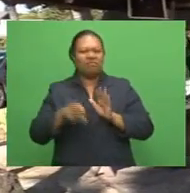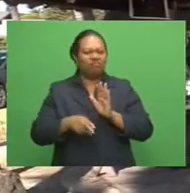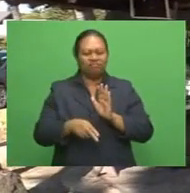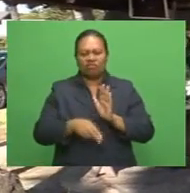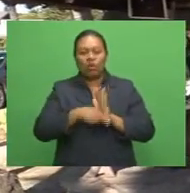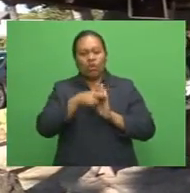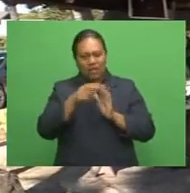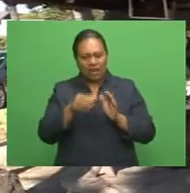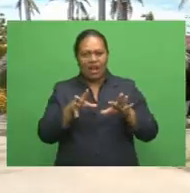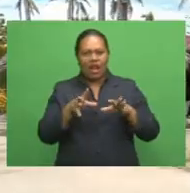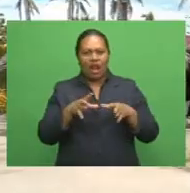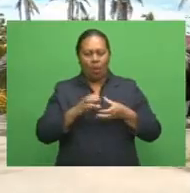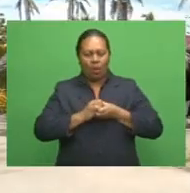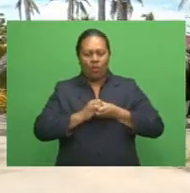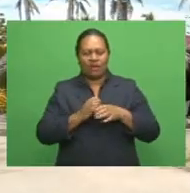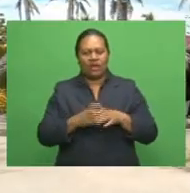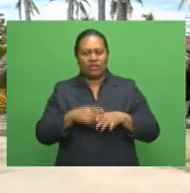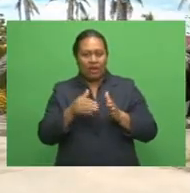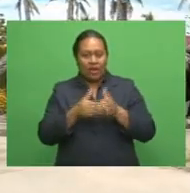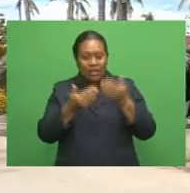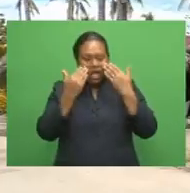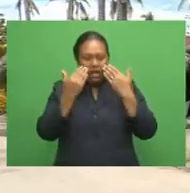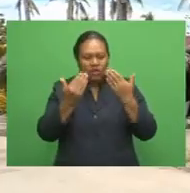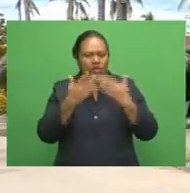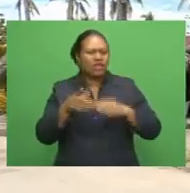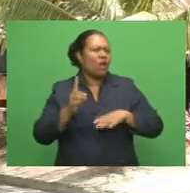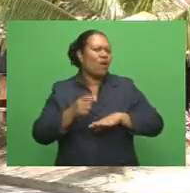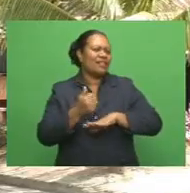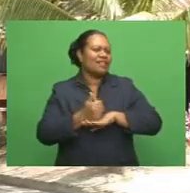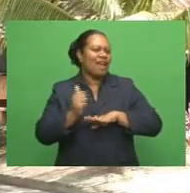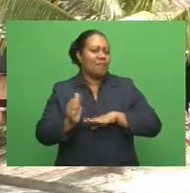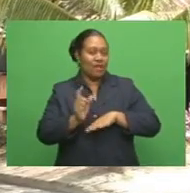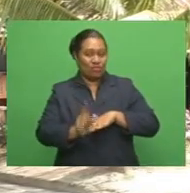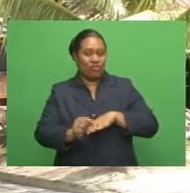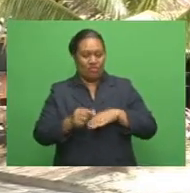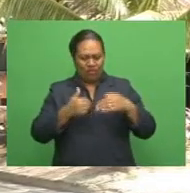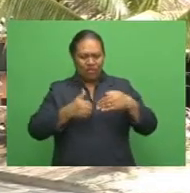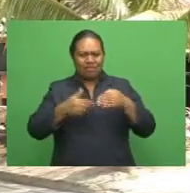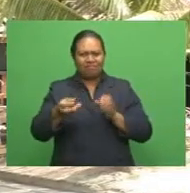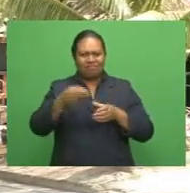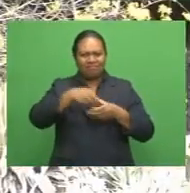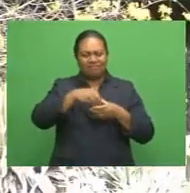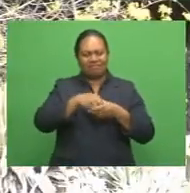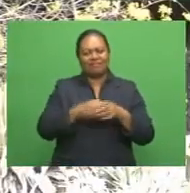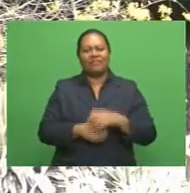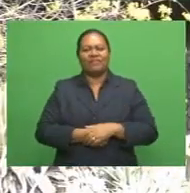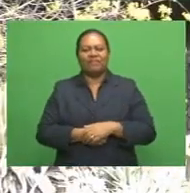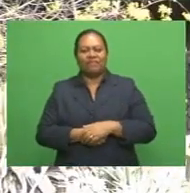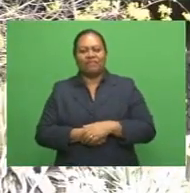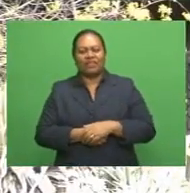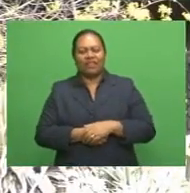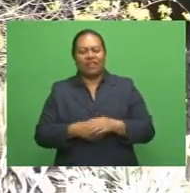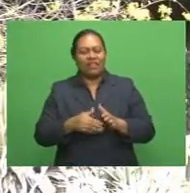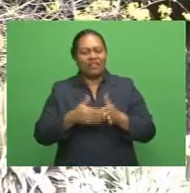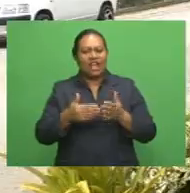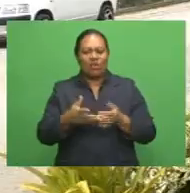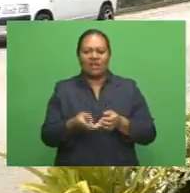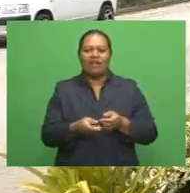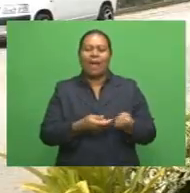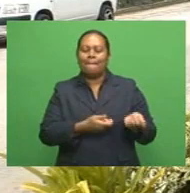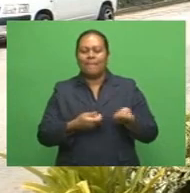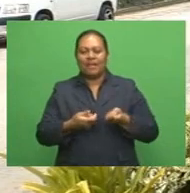Fiji Airways in a statement acknowledged the government for this package as well as other attractive incentives which will spur tourism